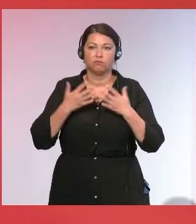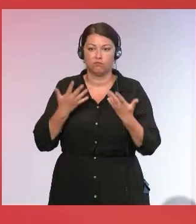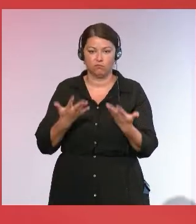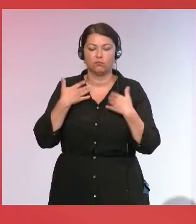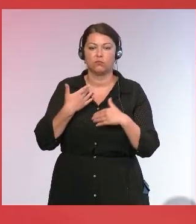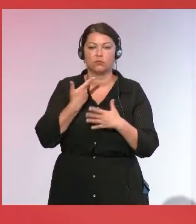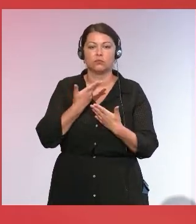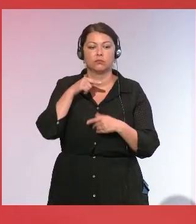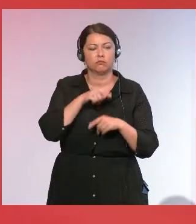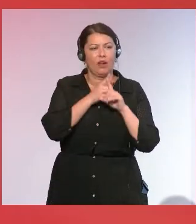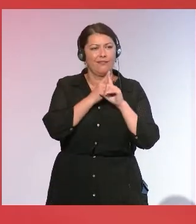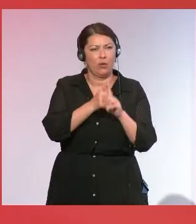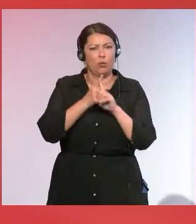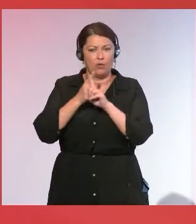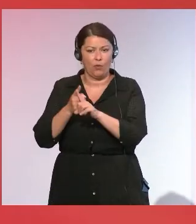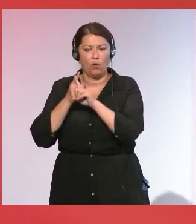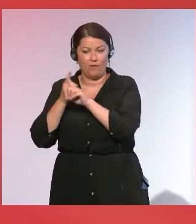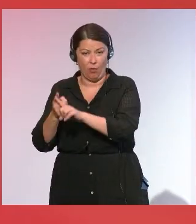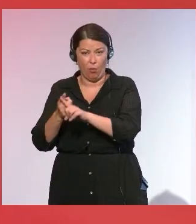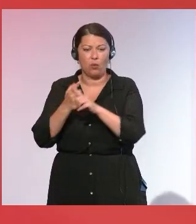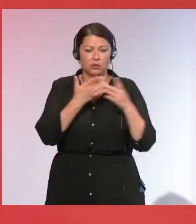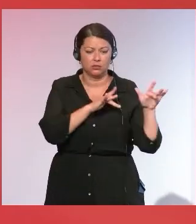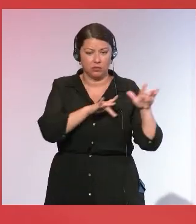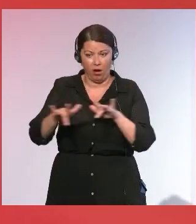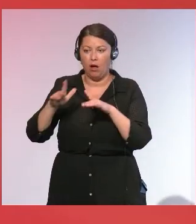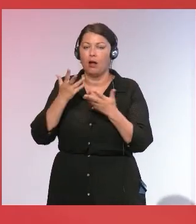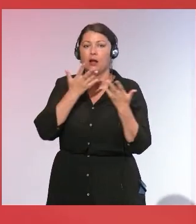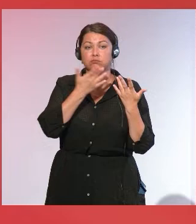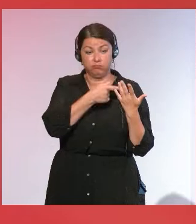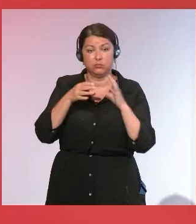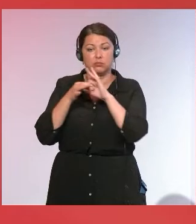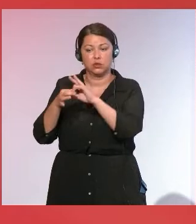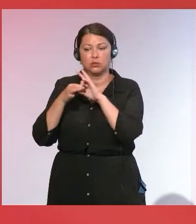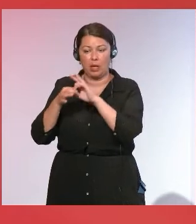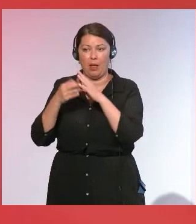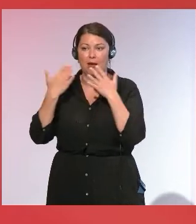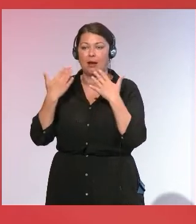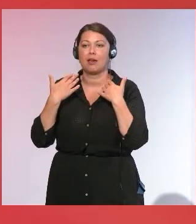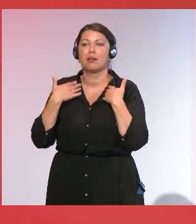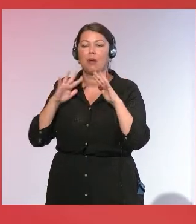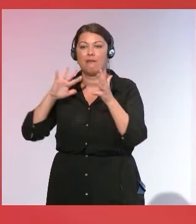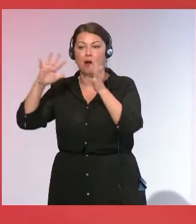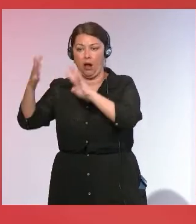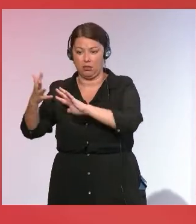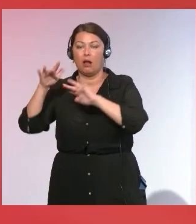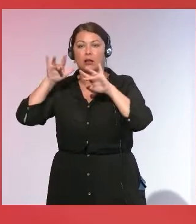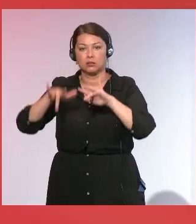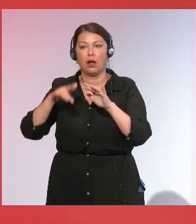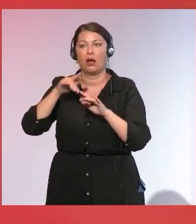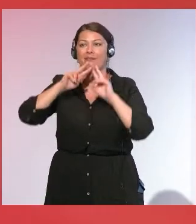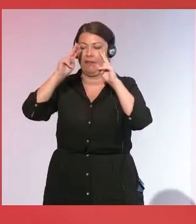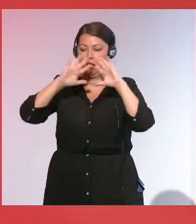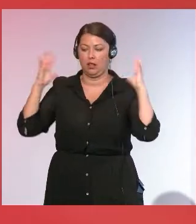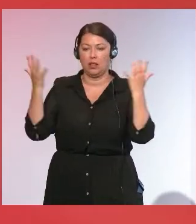And there's been a recent paper when they looked all around the world at the statistics, and they calculated that 37%